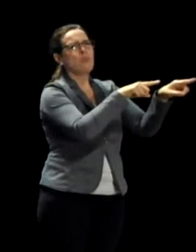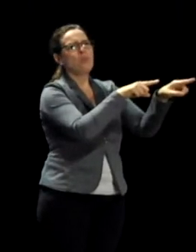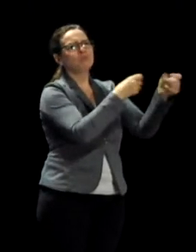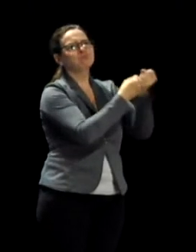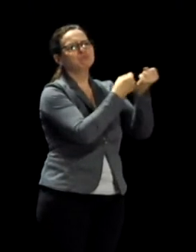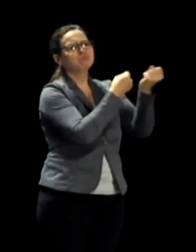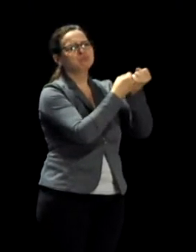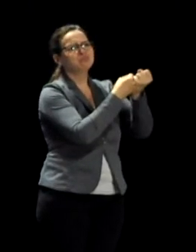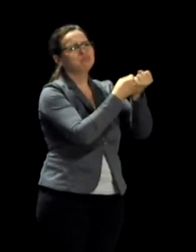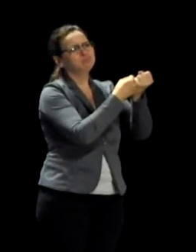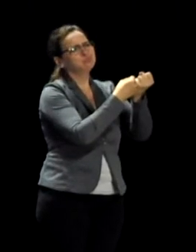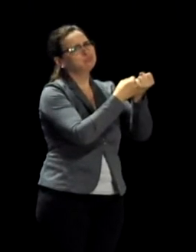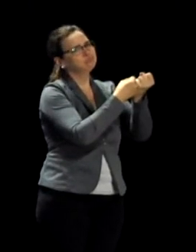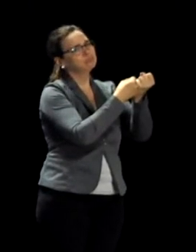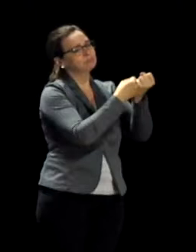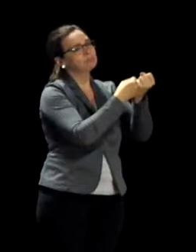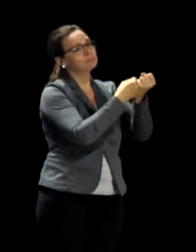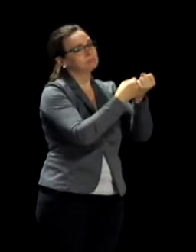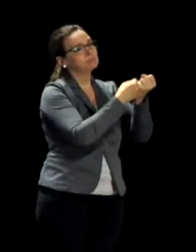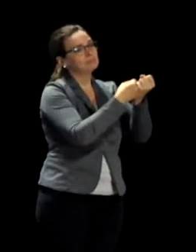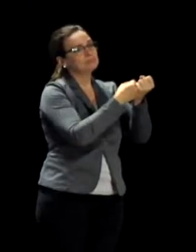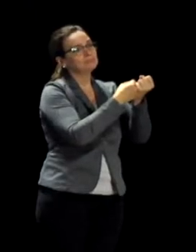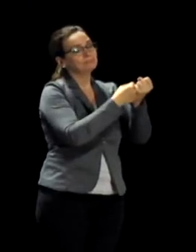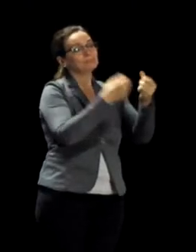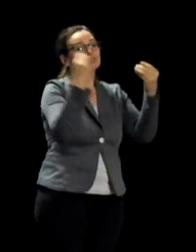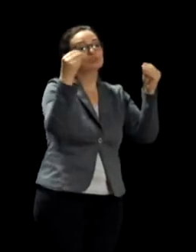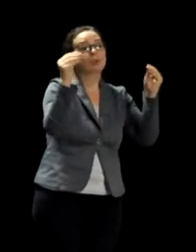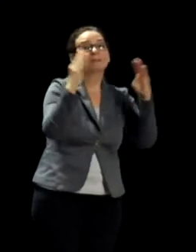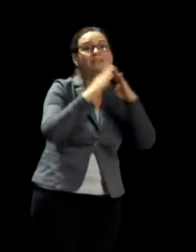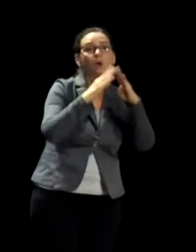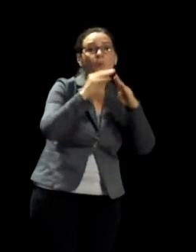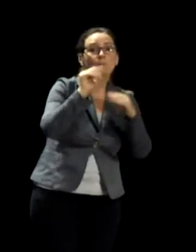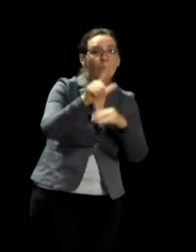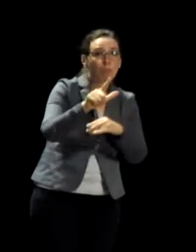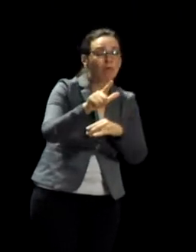communication with the ownership of Shopping Town Mall. Wonder why, but